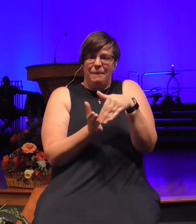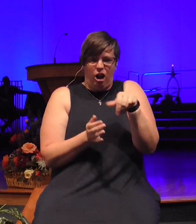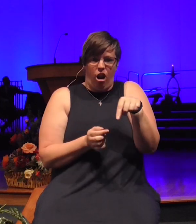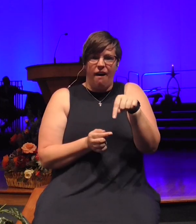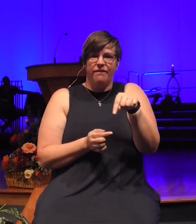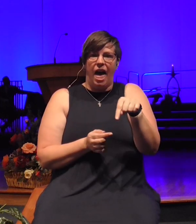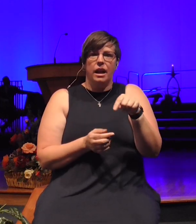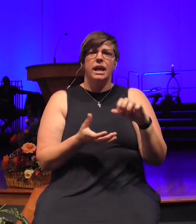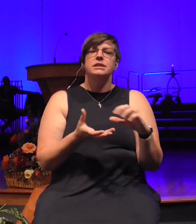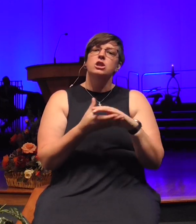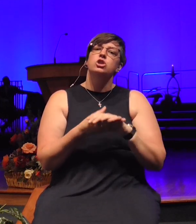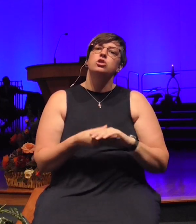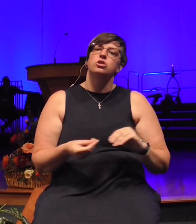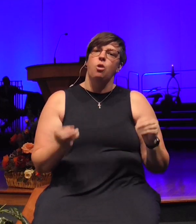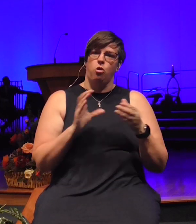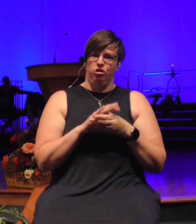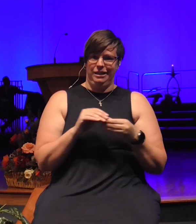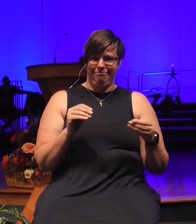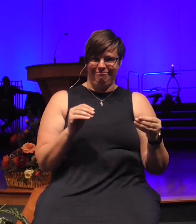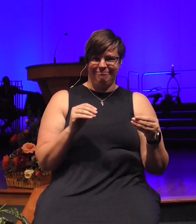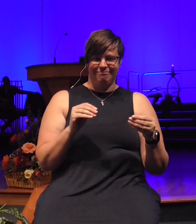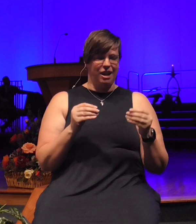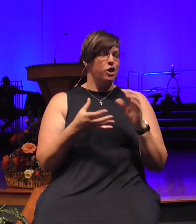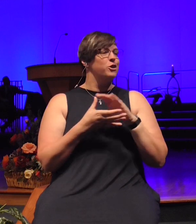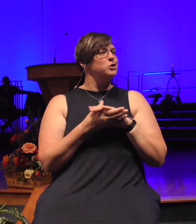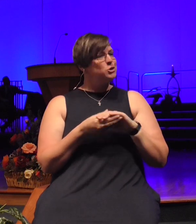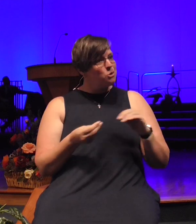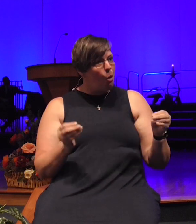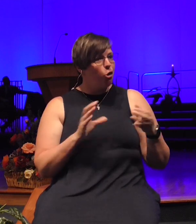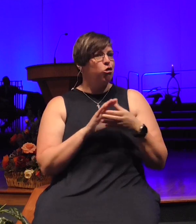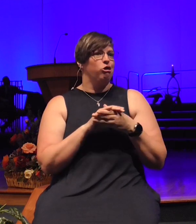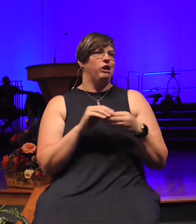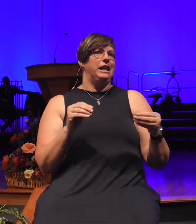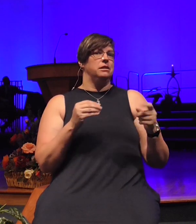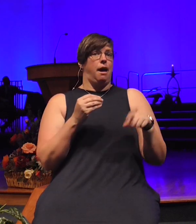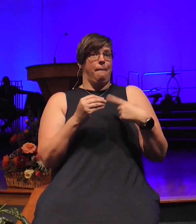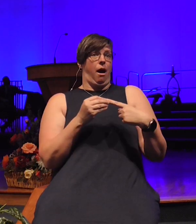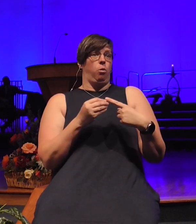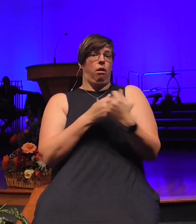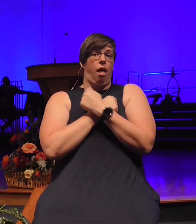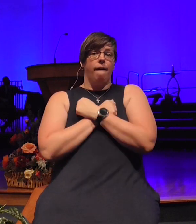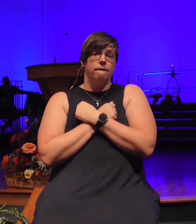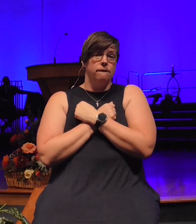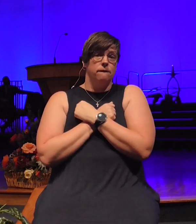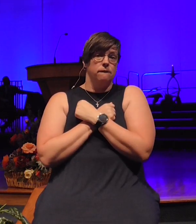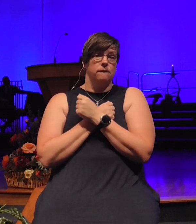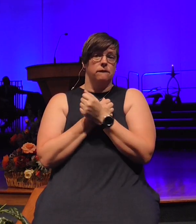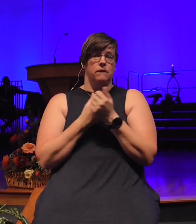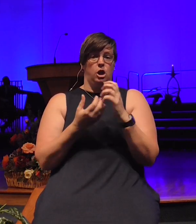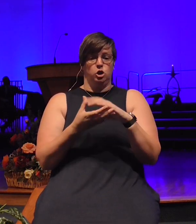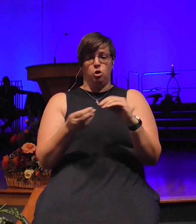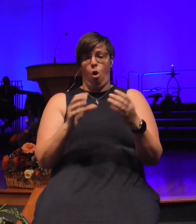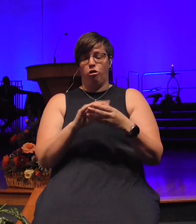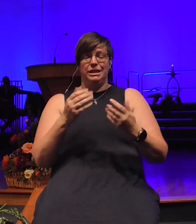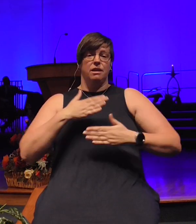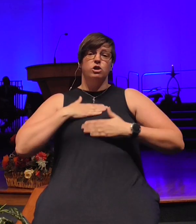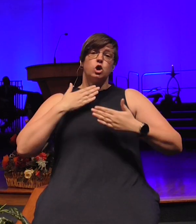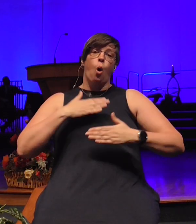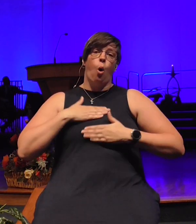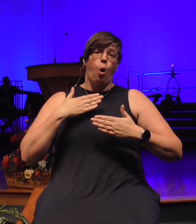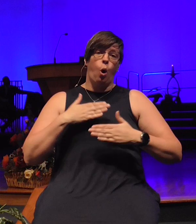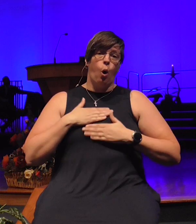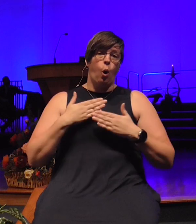grooves are stories. Stories about love. Stories about